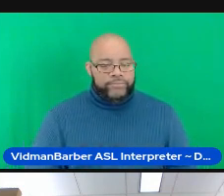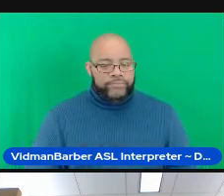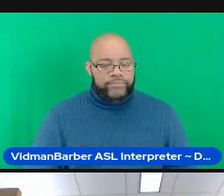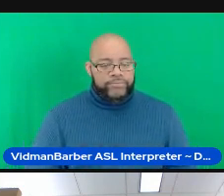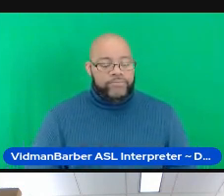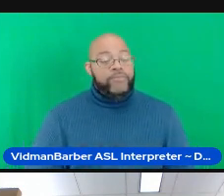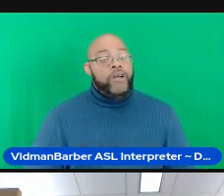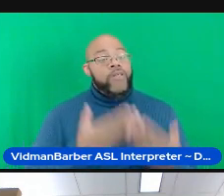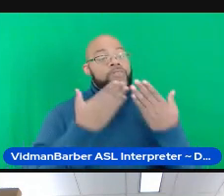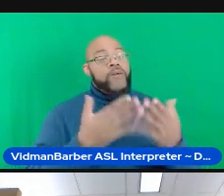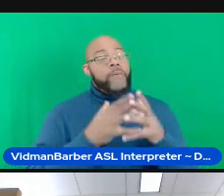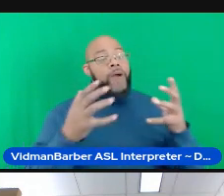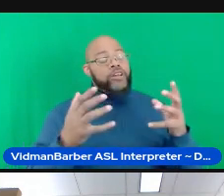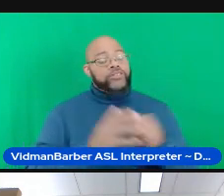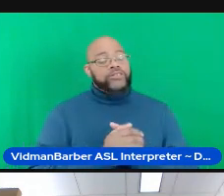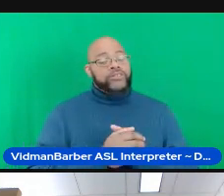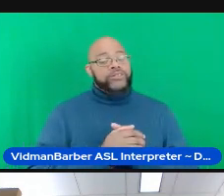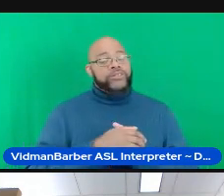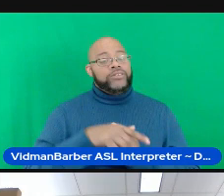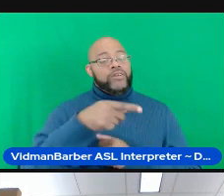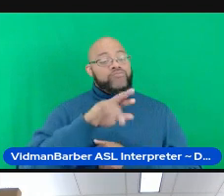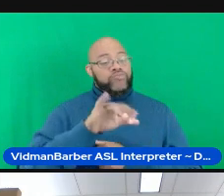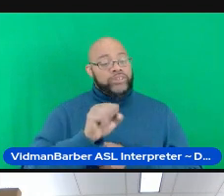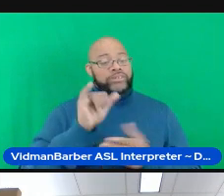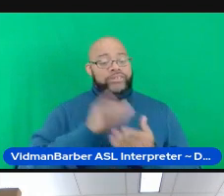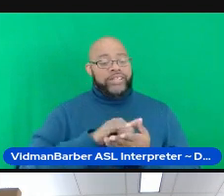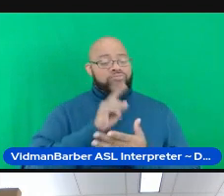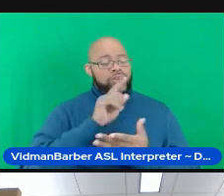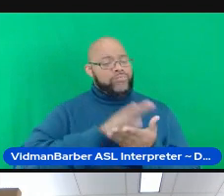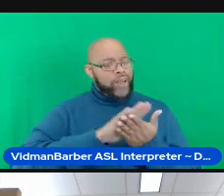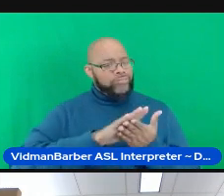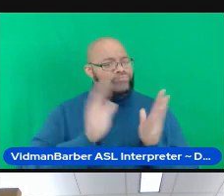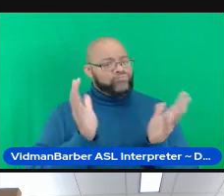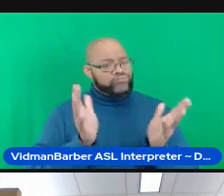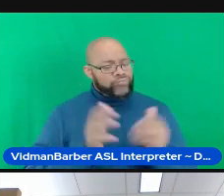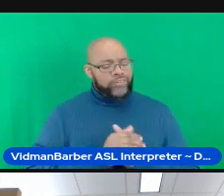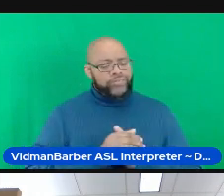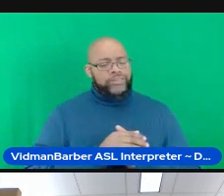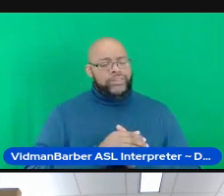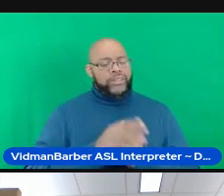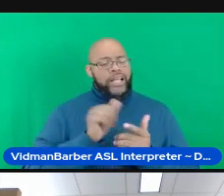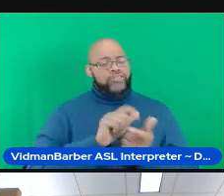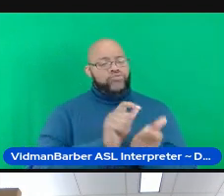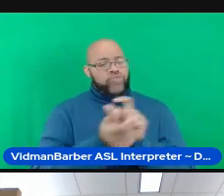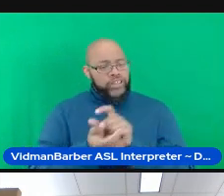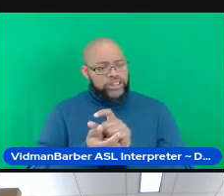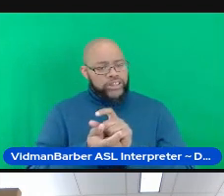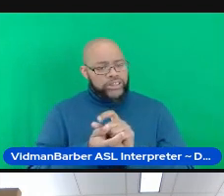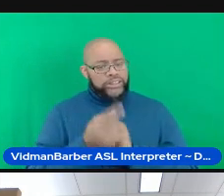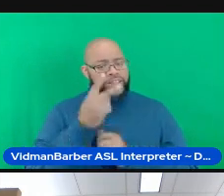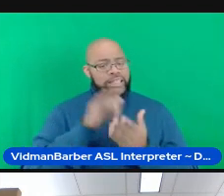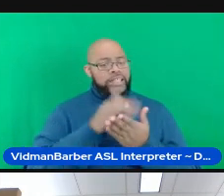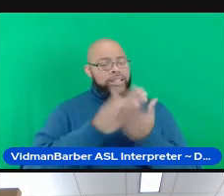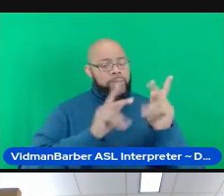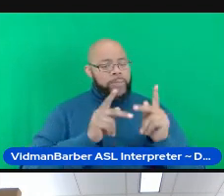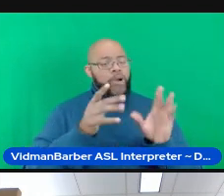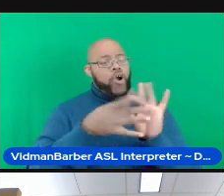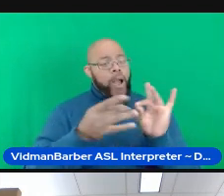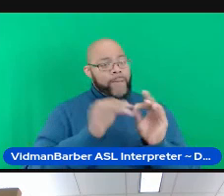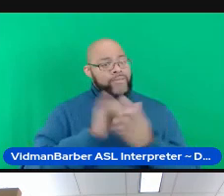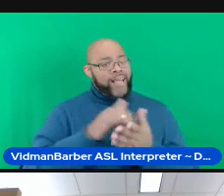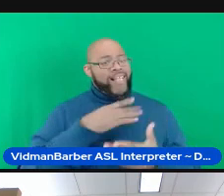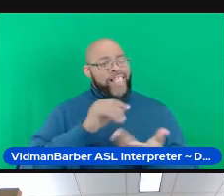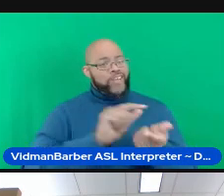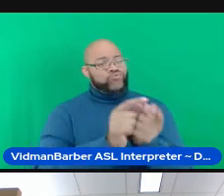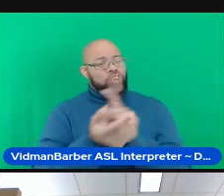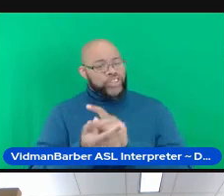Thank you very much, Prince. That was like really nice talk, and the transitions. I see that some people have commented that they like the